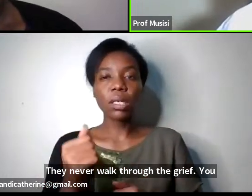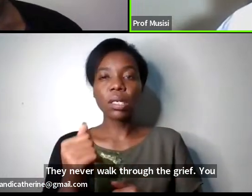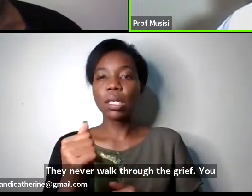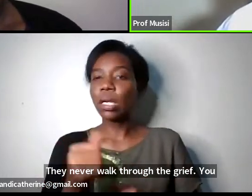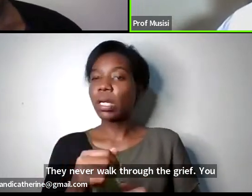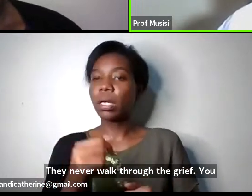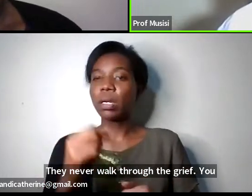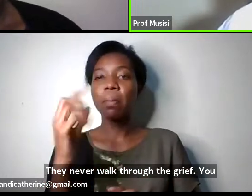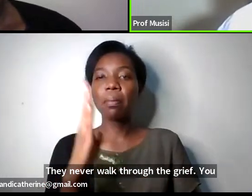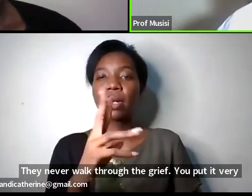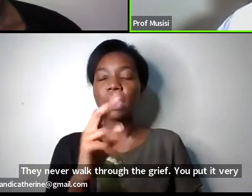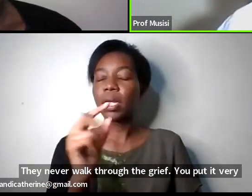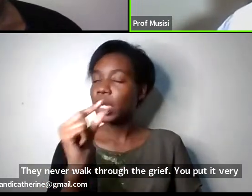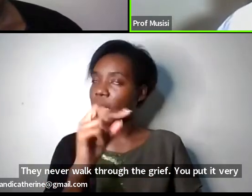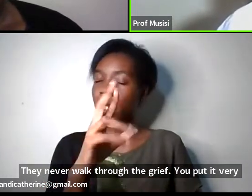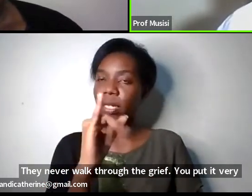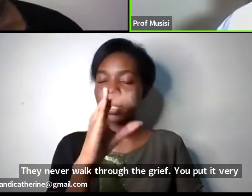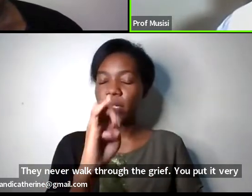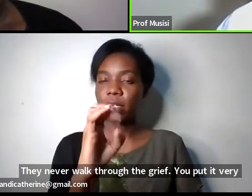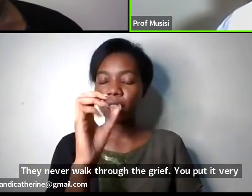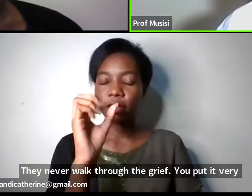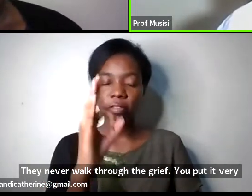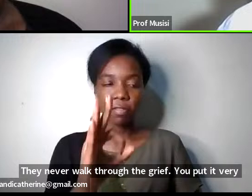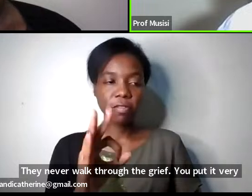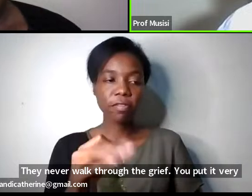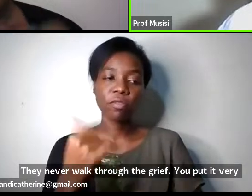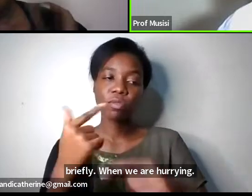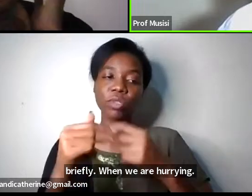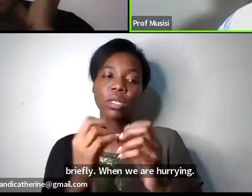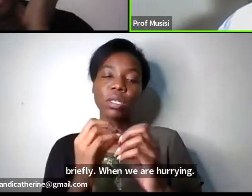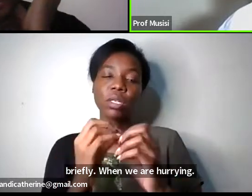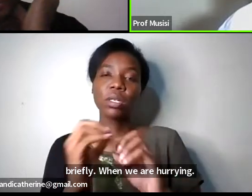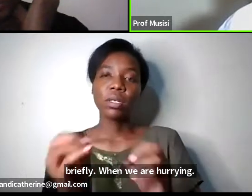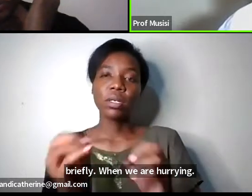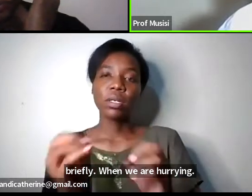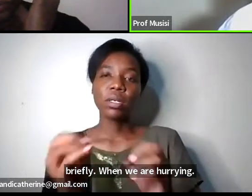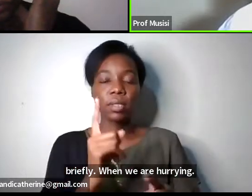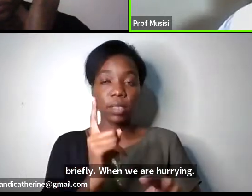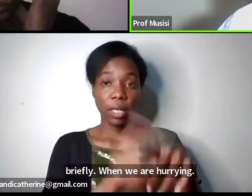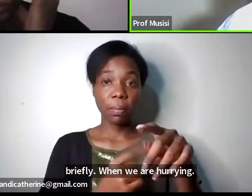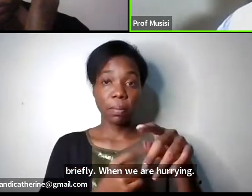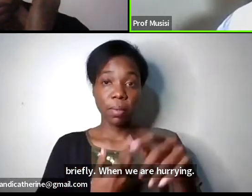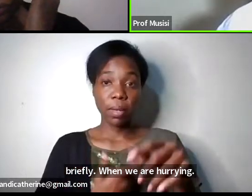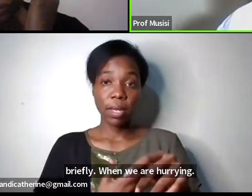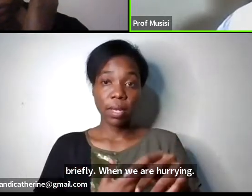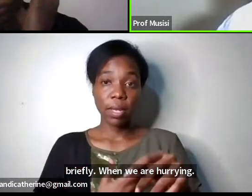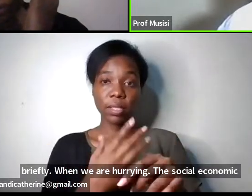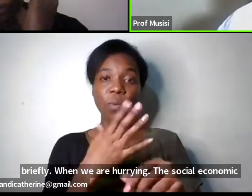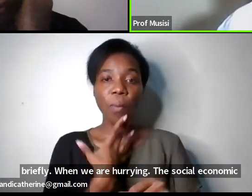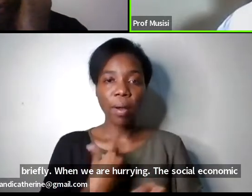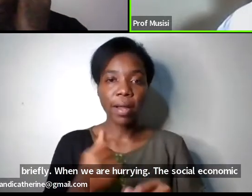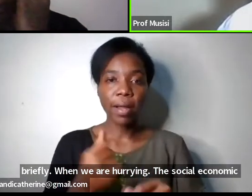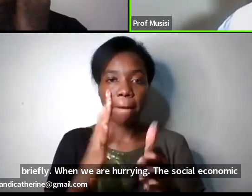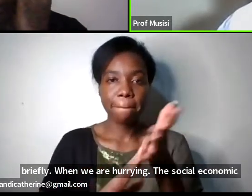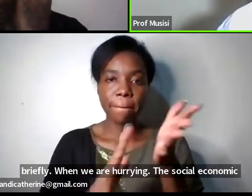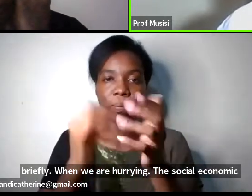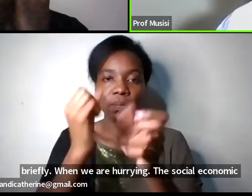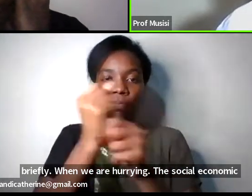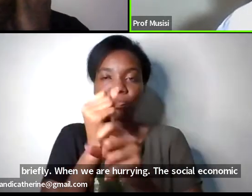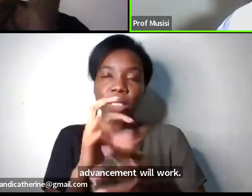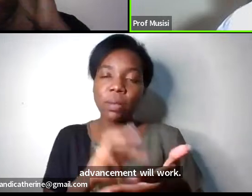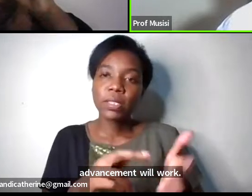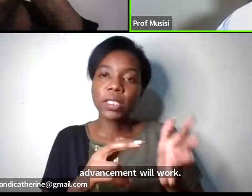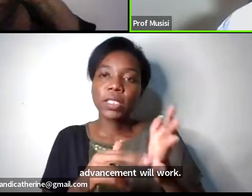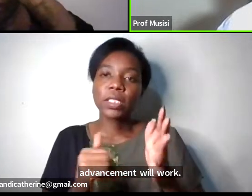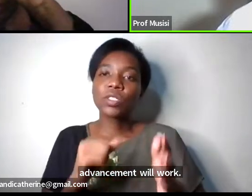briefly, when we are hurrying with socioeconomic advancement or work, we don't have time to